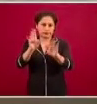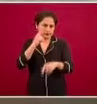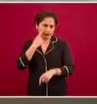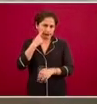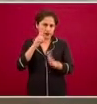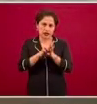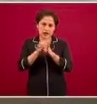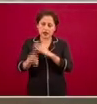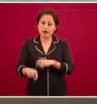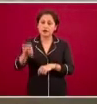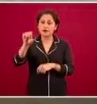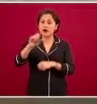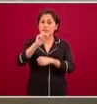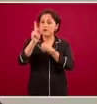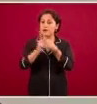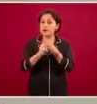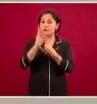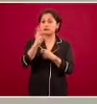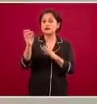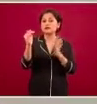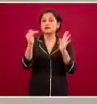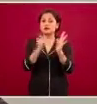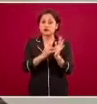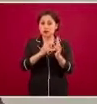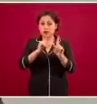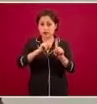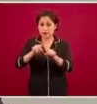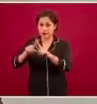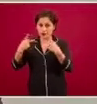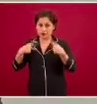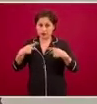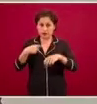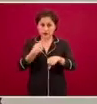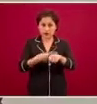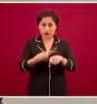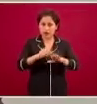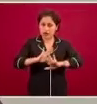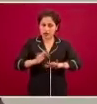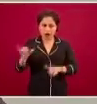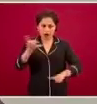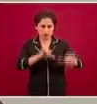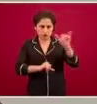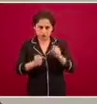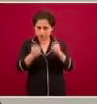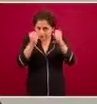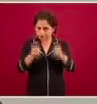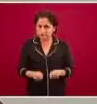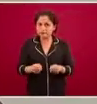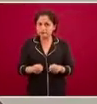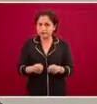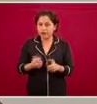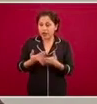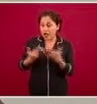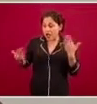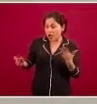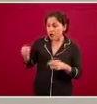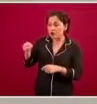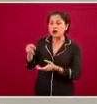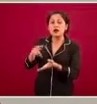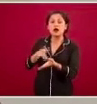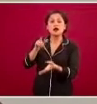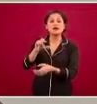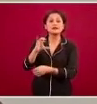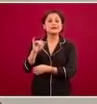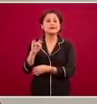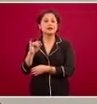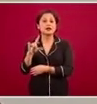10, depending on the situation of each country. So, for example, a country that has 10 cases with a correction factor